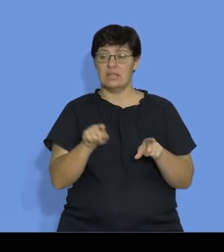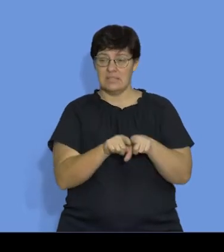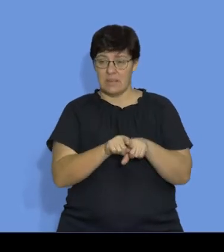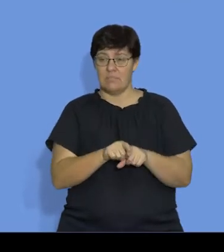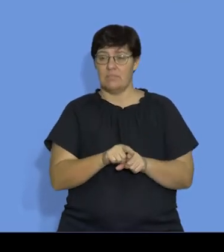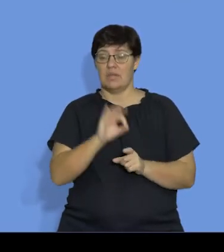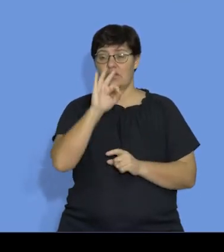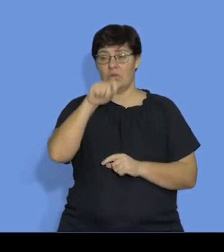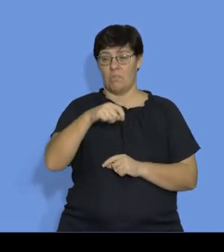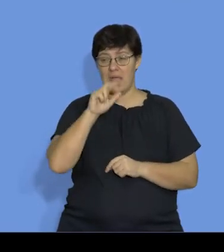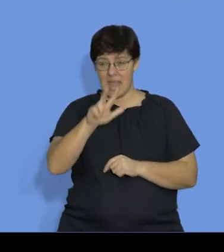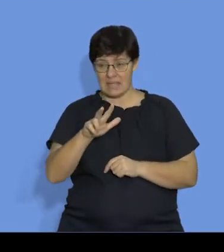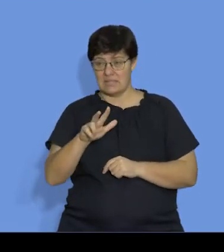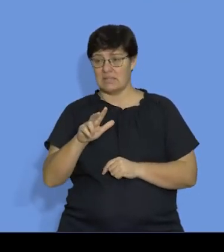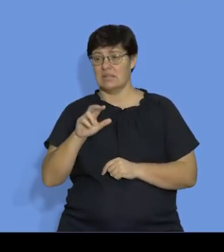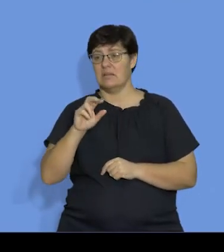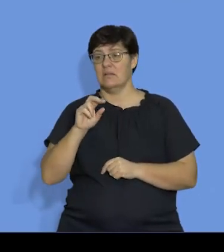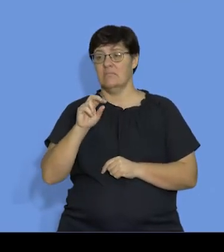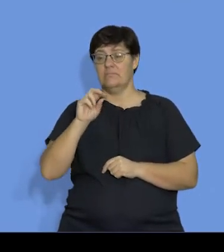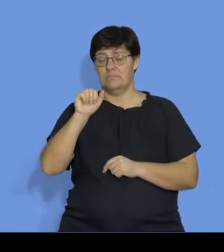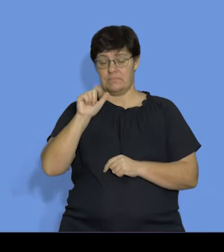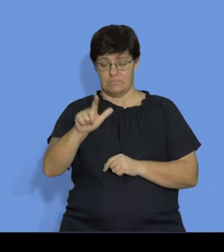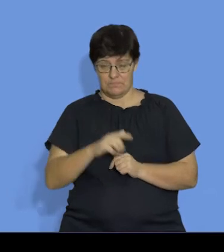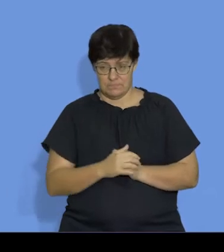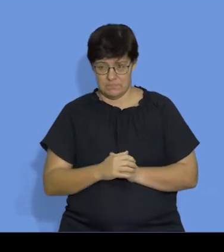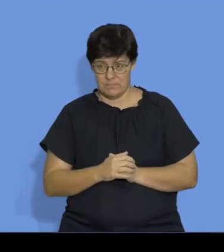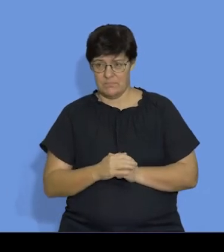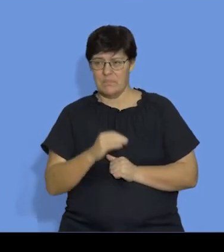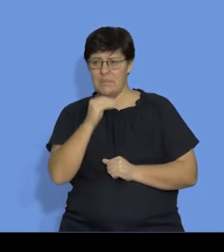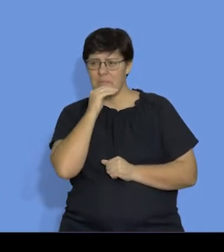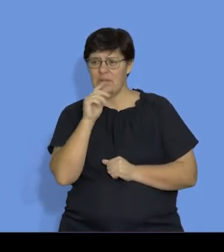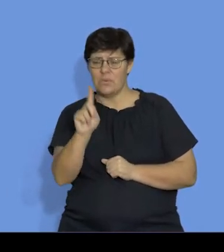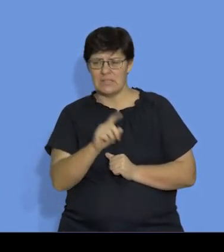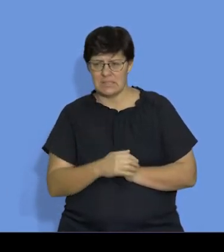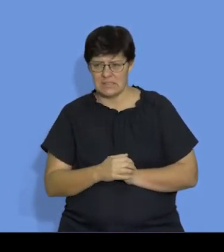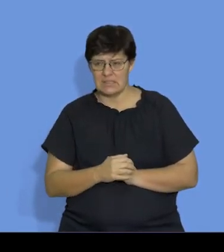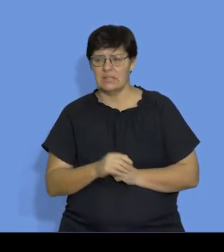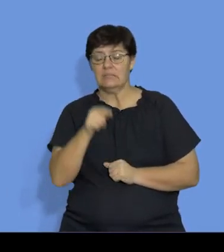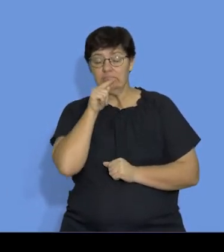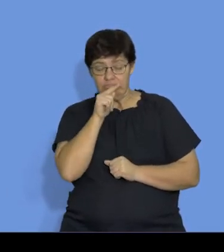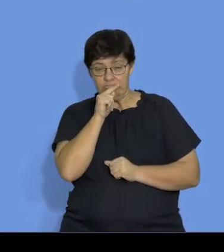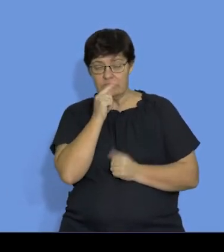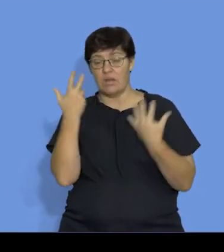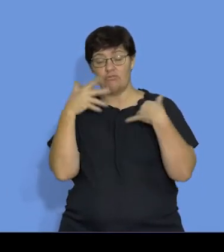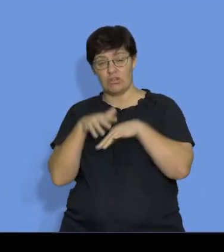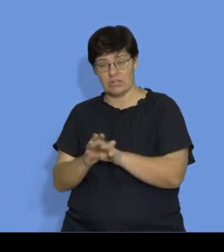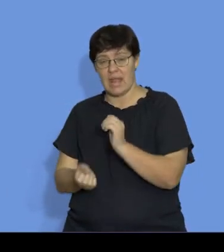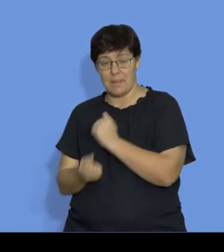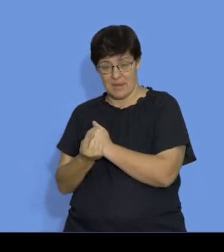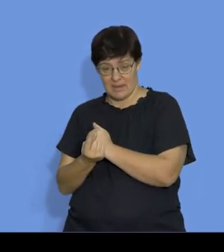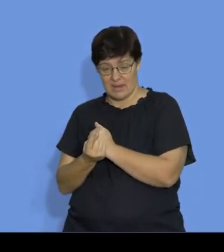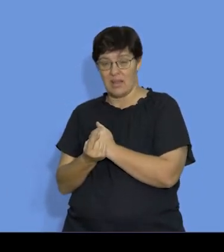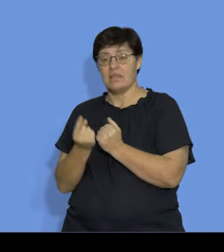So the reaction runs to completion. What does that mean? It says that this reaction occurs to a point where it